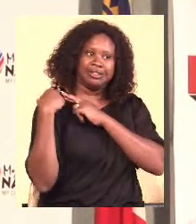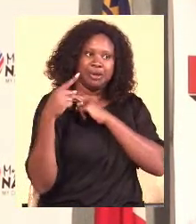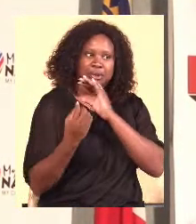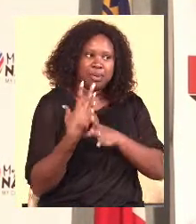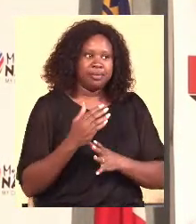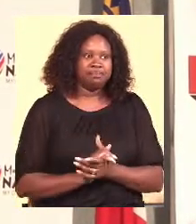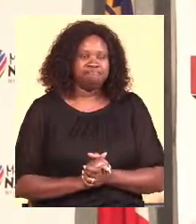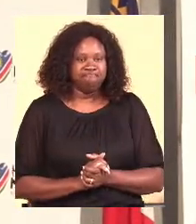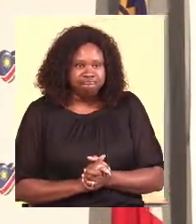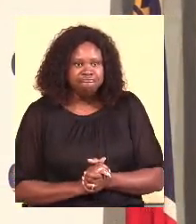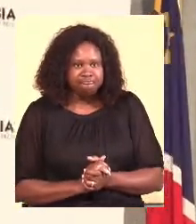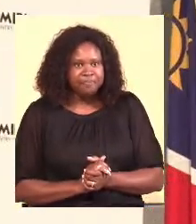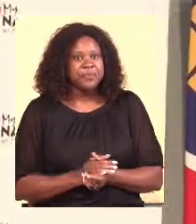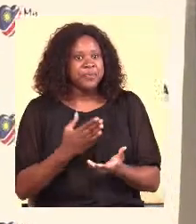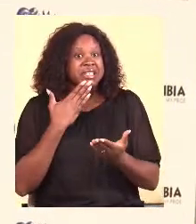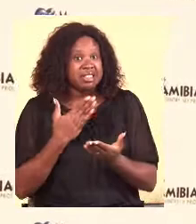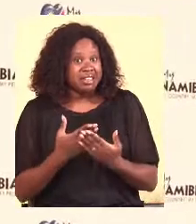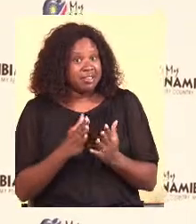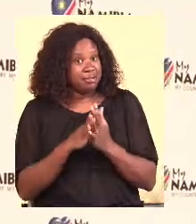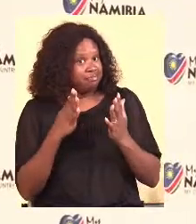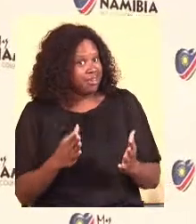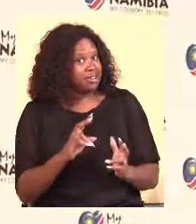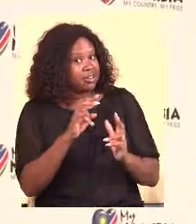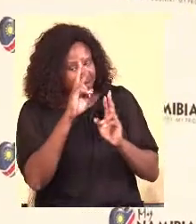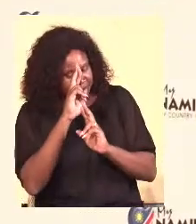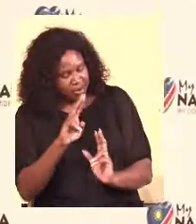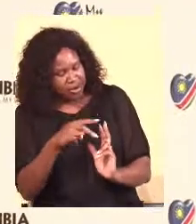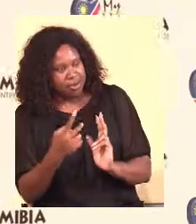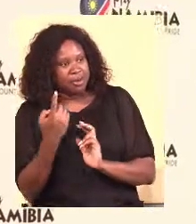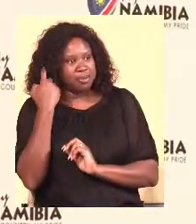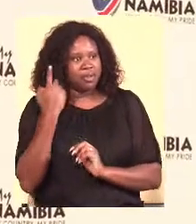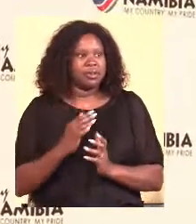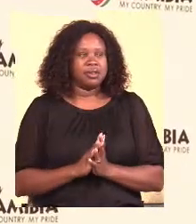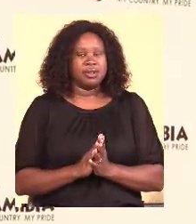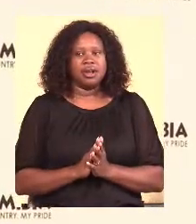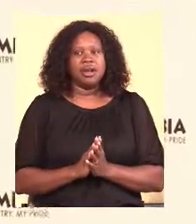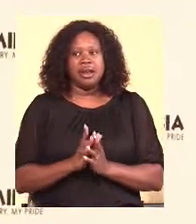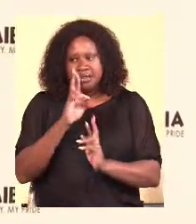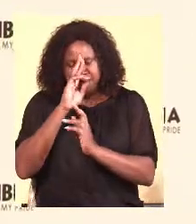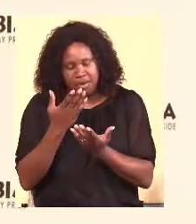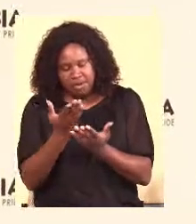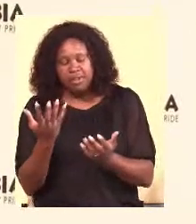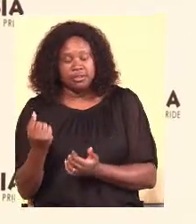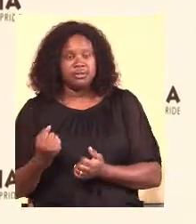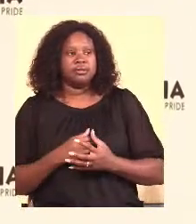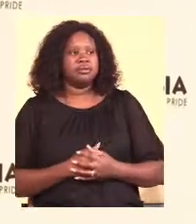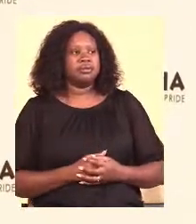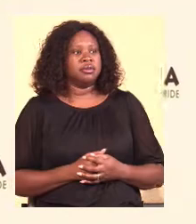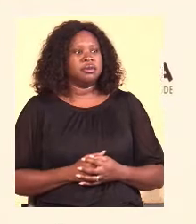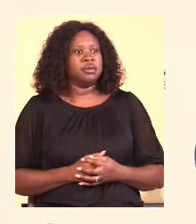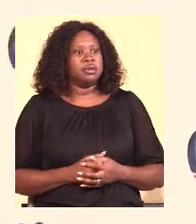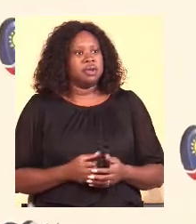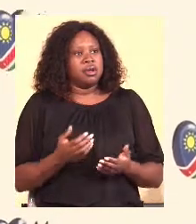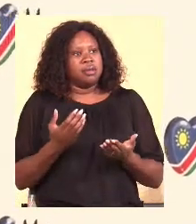Thank you very much, Honorable Deputy Minister. I observe all the protocols. I maybe just want